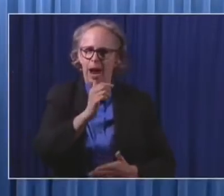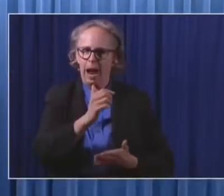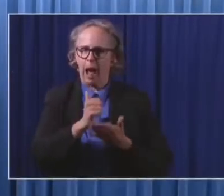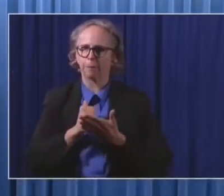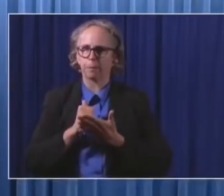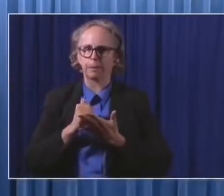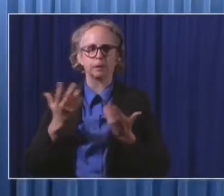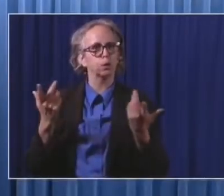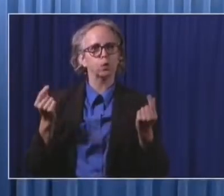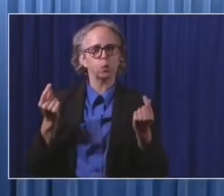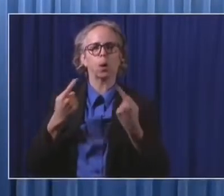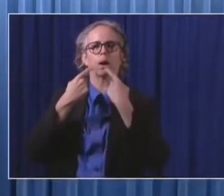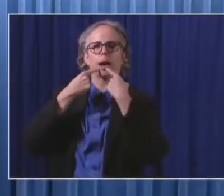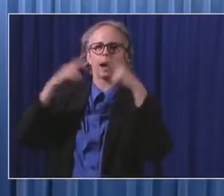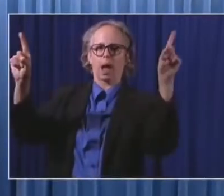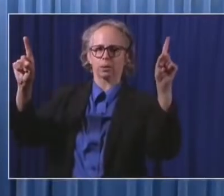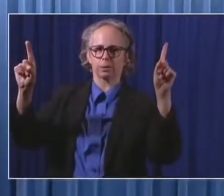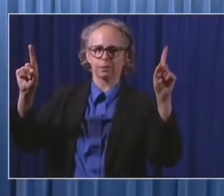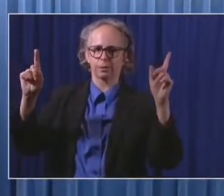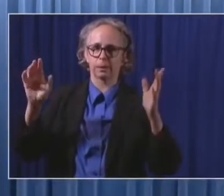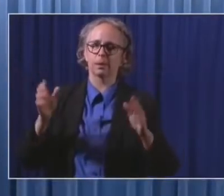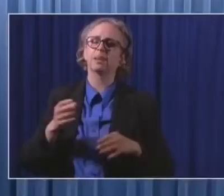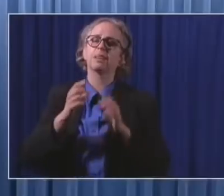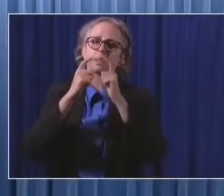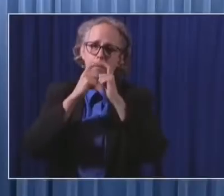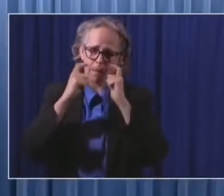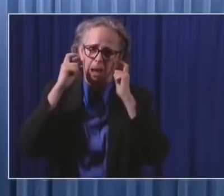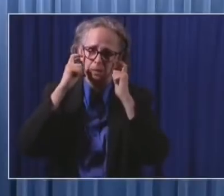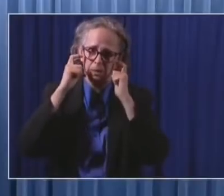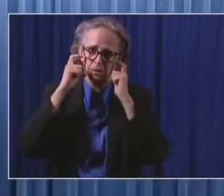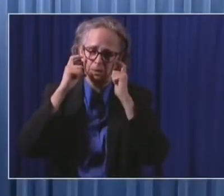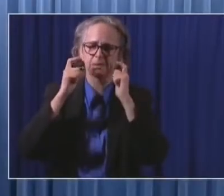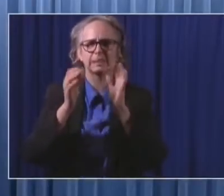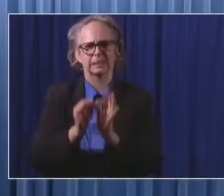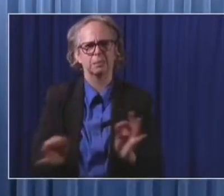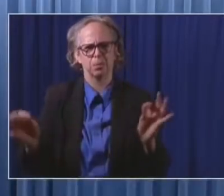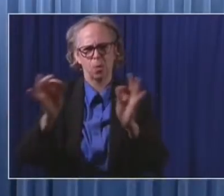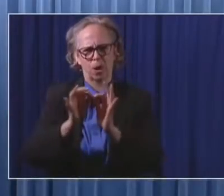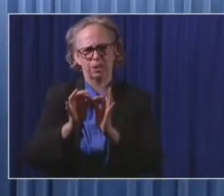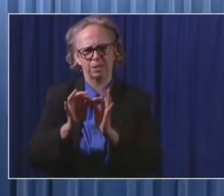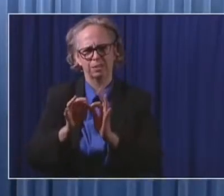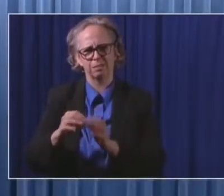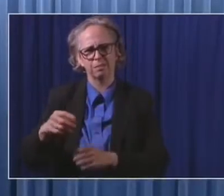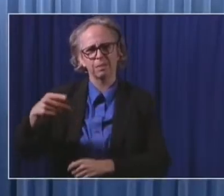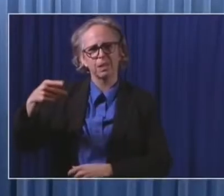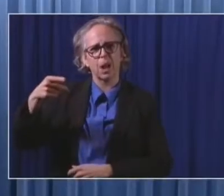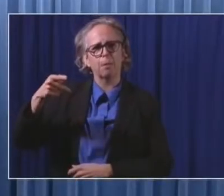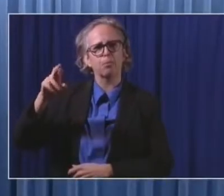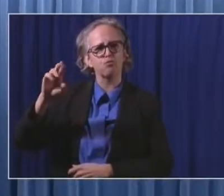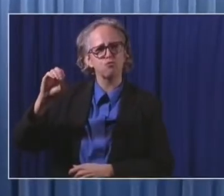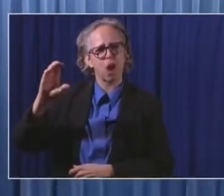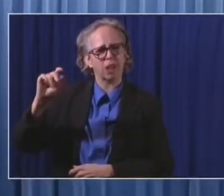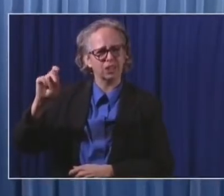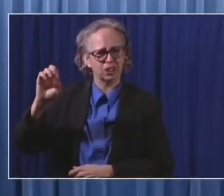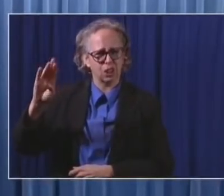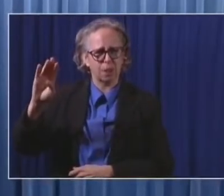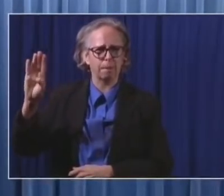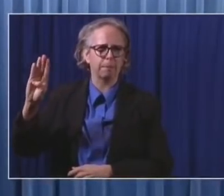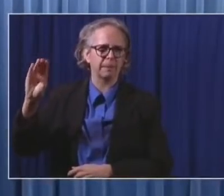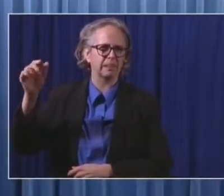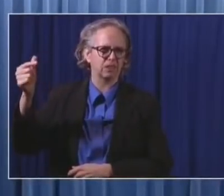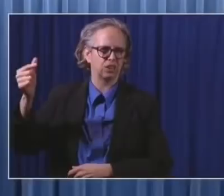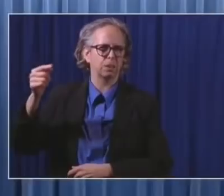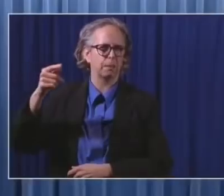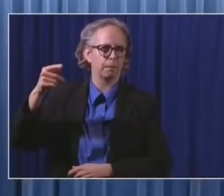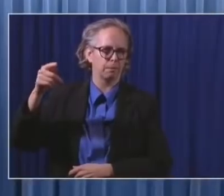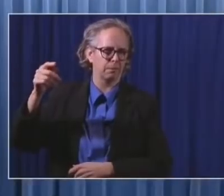Let me take a moment to thank some of our partners who've been helping us get the word out about the importance of wearing masks in